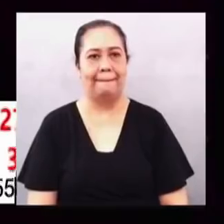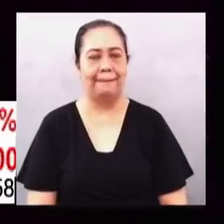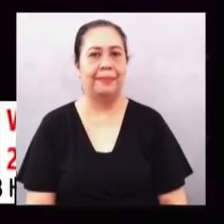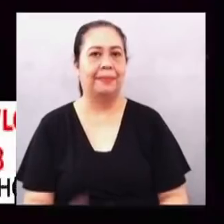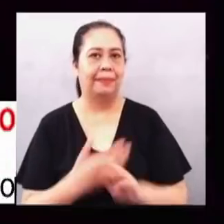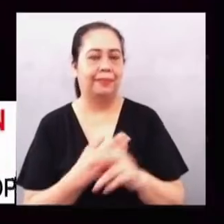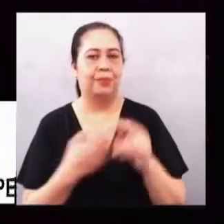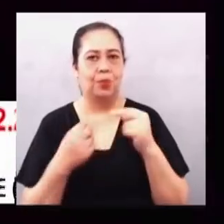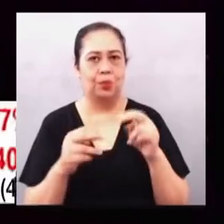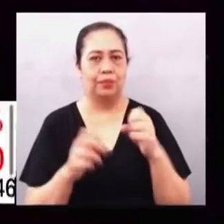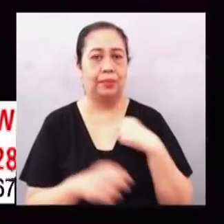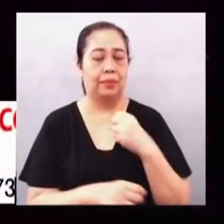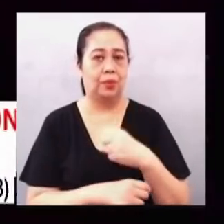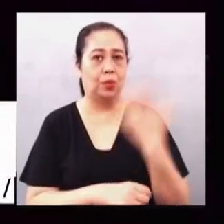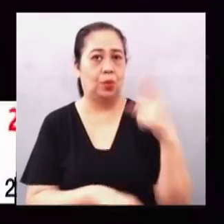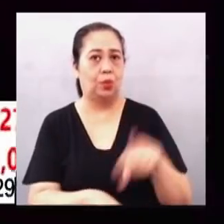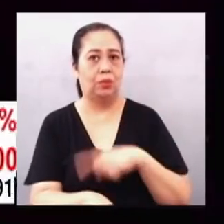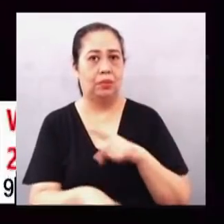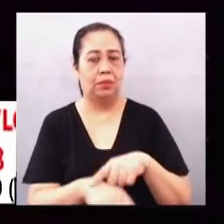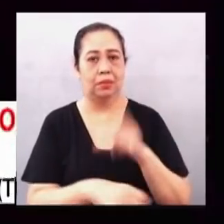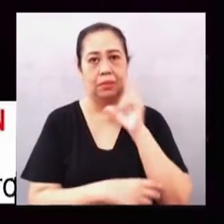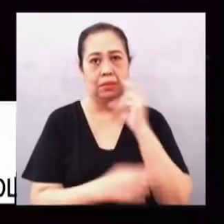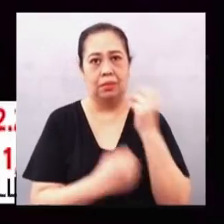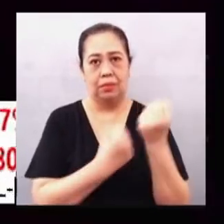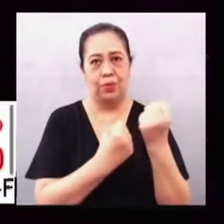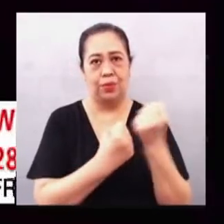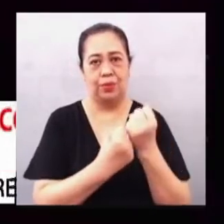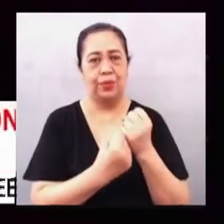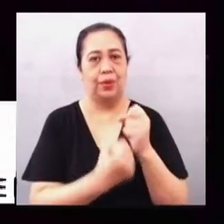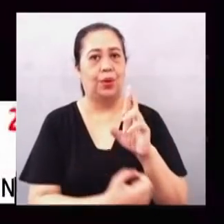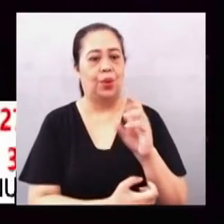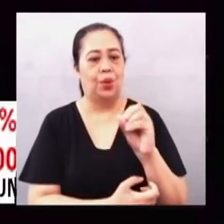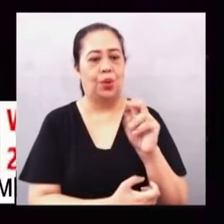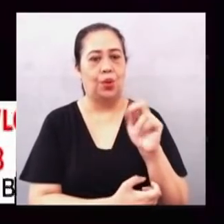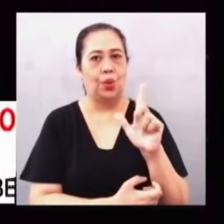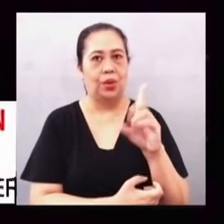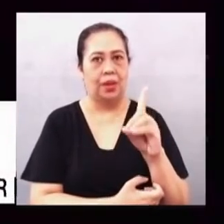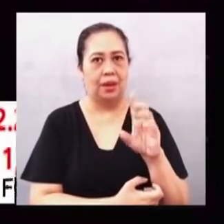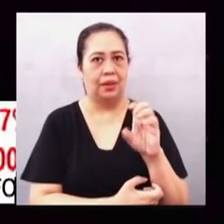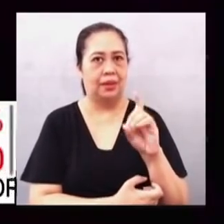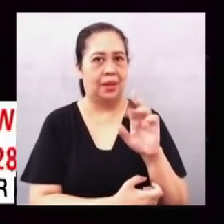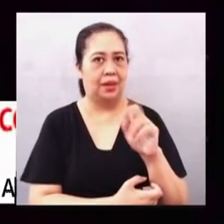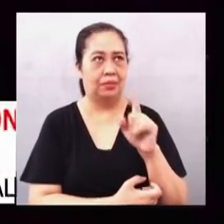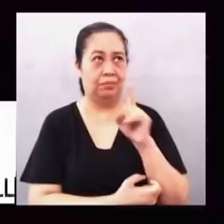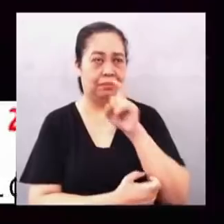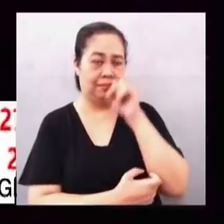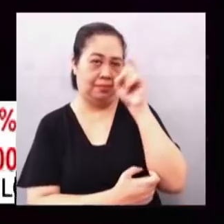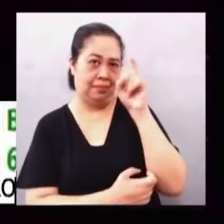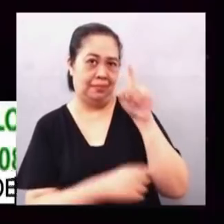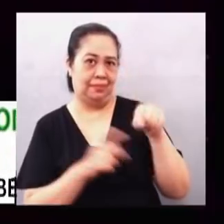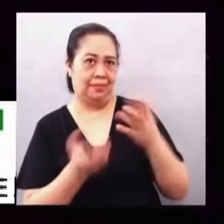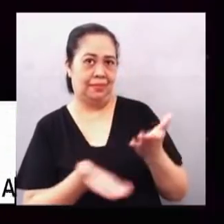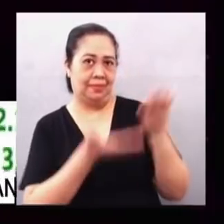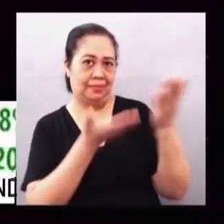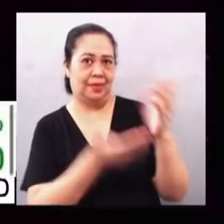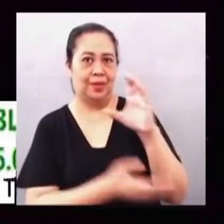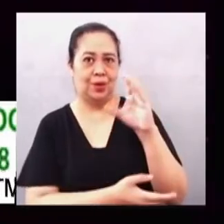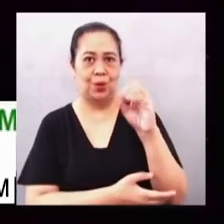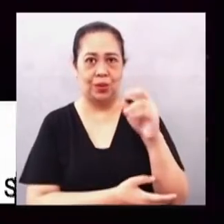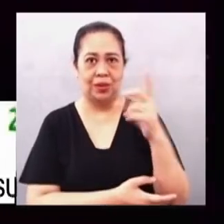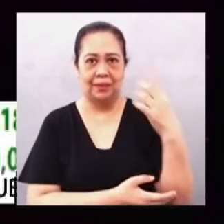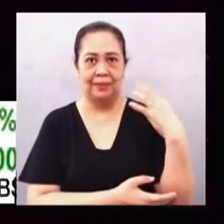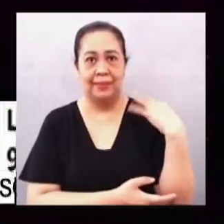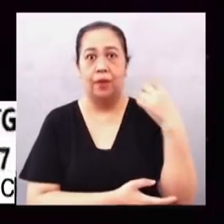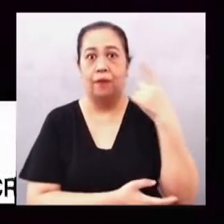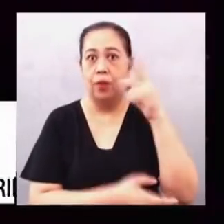Senator and longtime Duterte ally Ronald de la Rosa raised a lot of eyebrows last week when he submitted his certificate of candidacy for